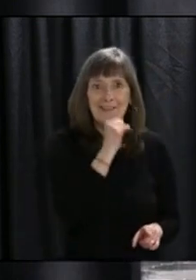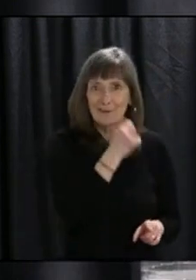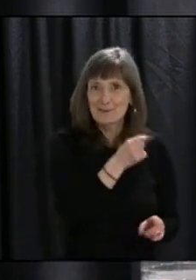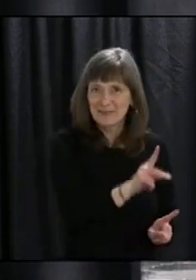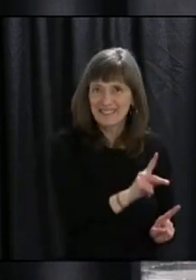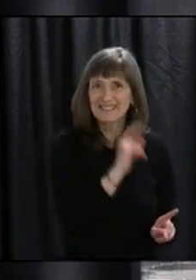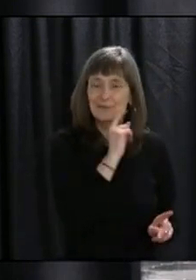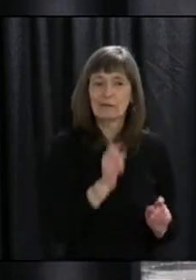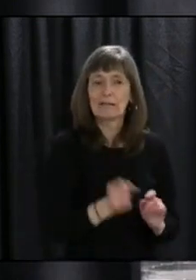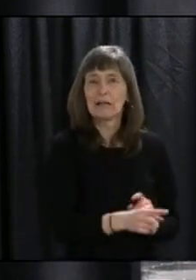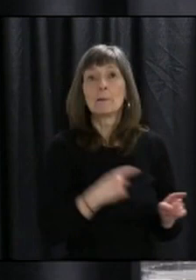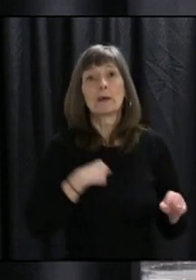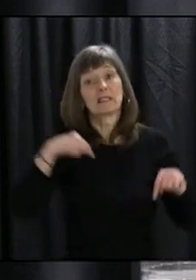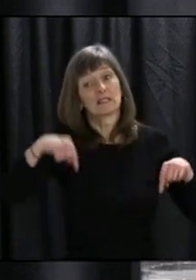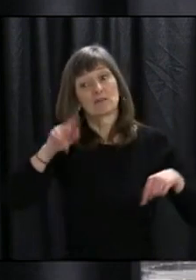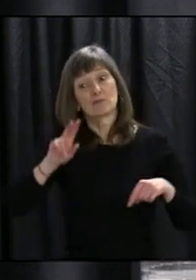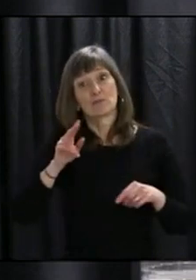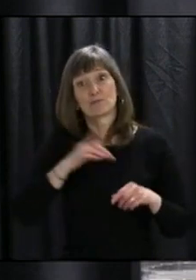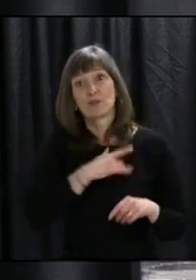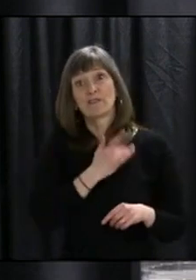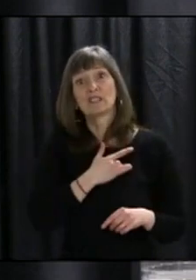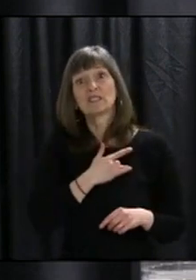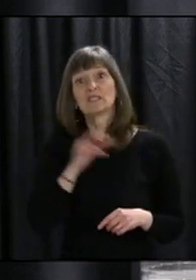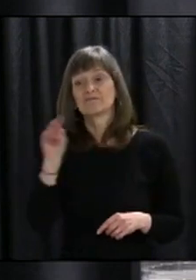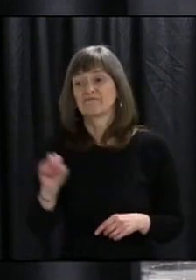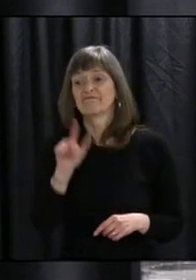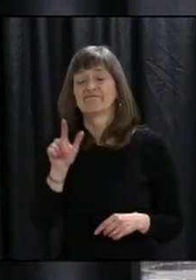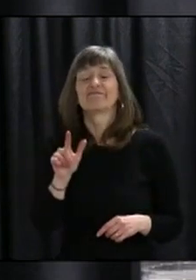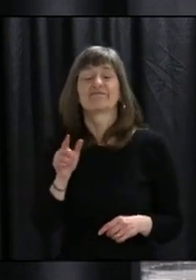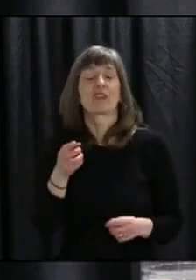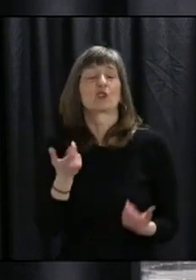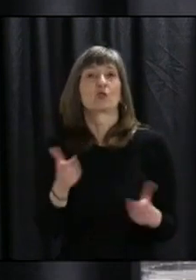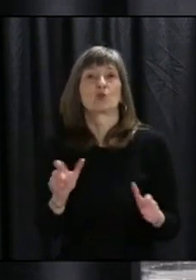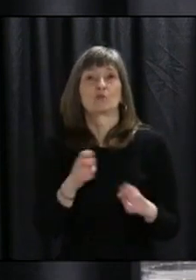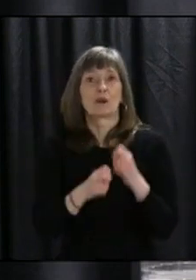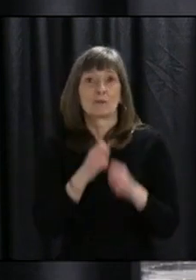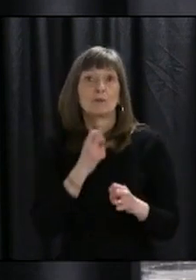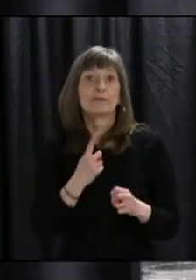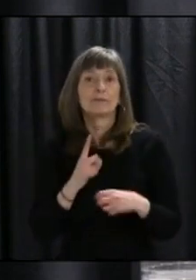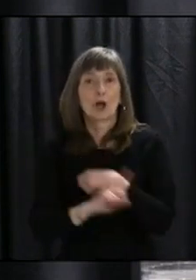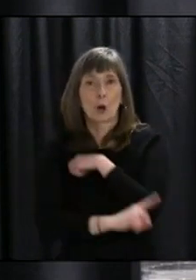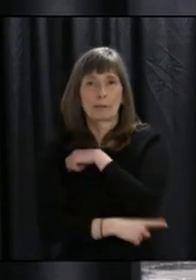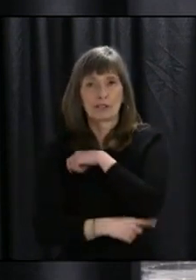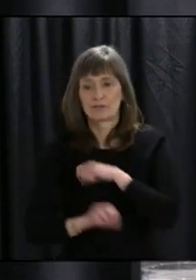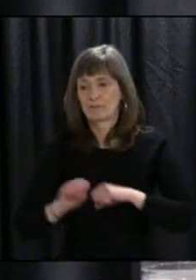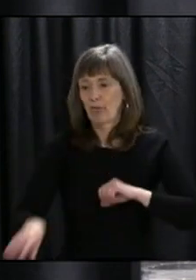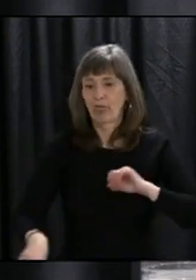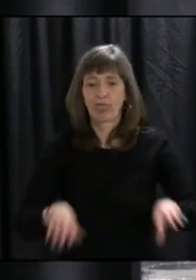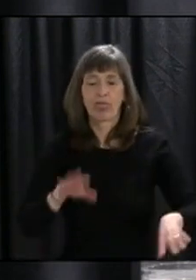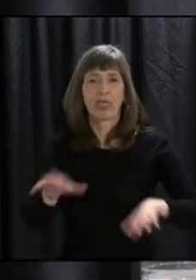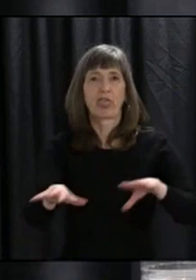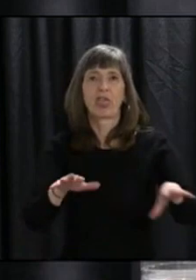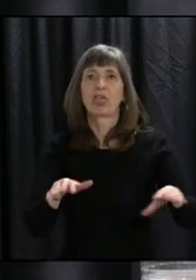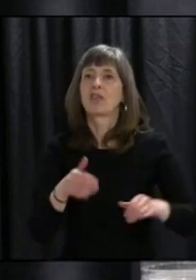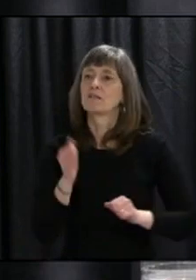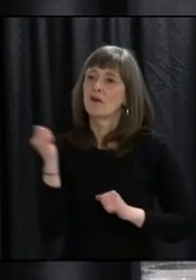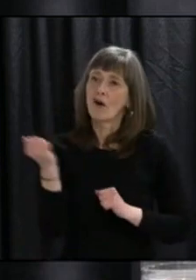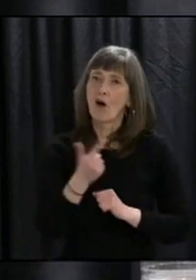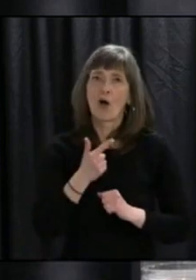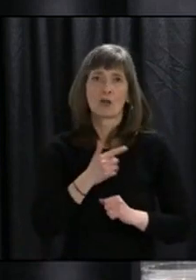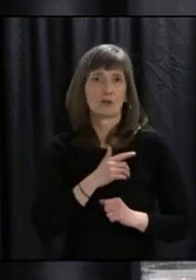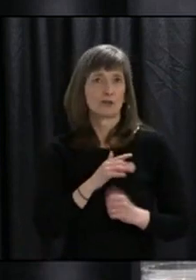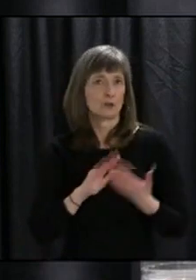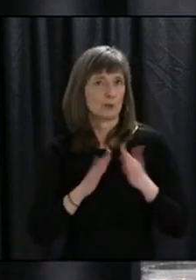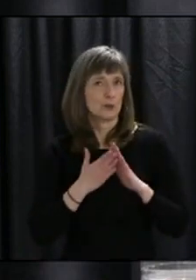province with litter. And it comes out of the snow as it melts every spring, to the point where pretty well every community, certainly my own in